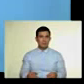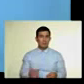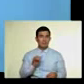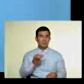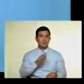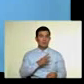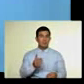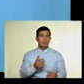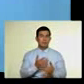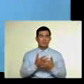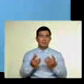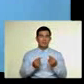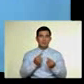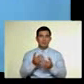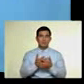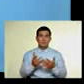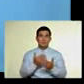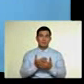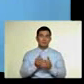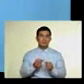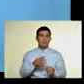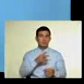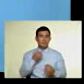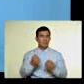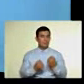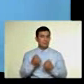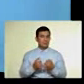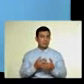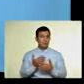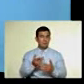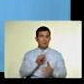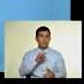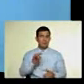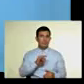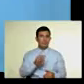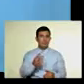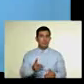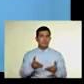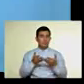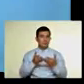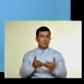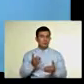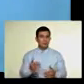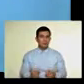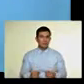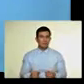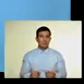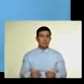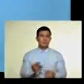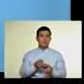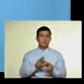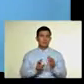Ulardan turli xil mahsulotlar, masalan, mashinalar, samolyotlar, kemalar,